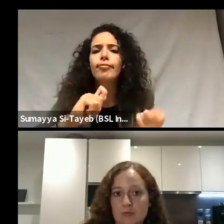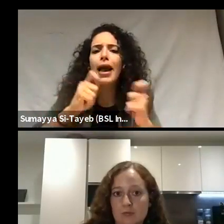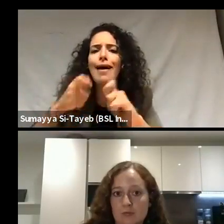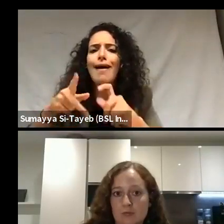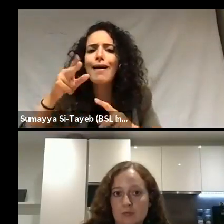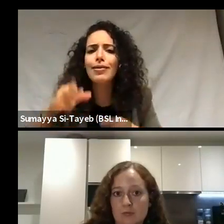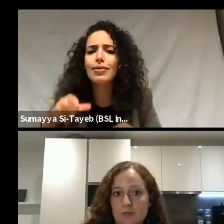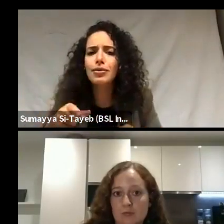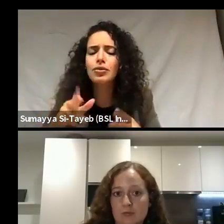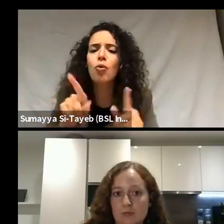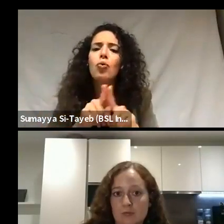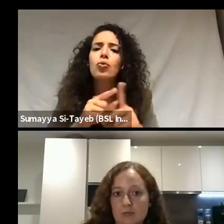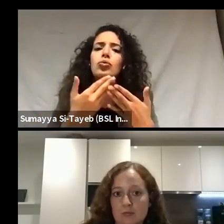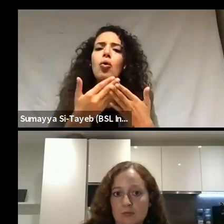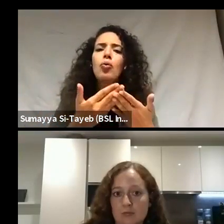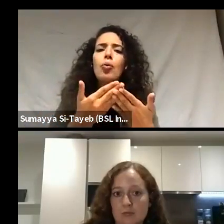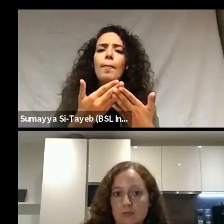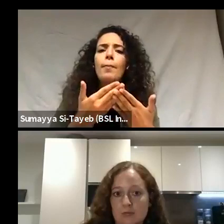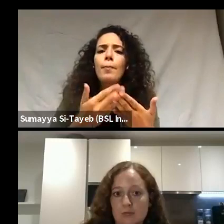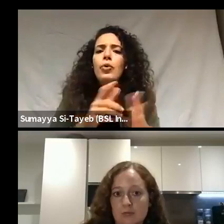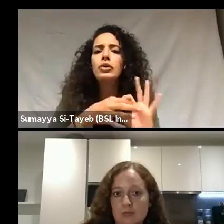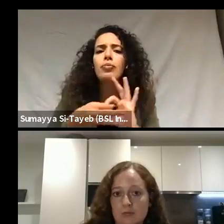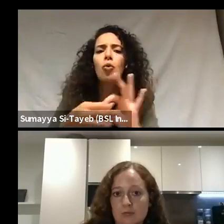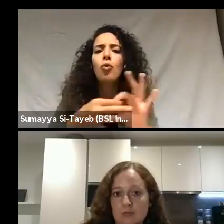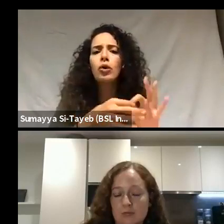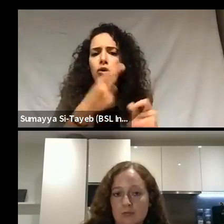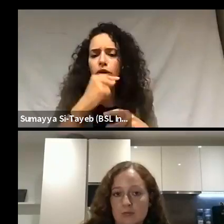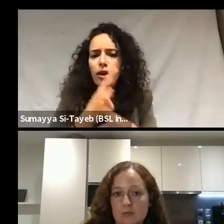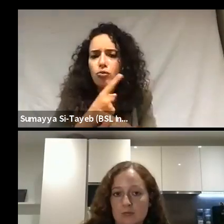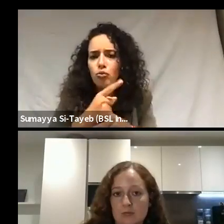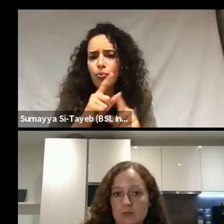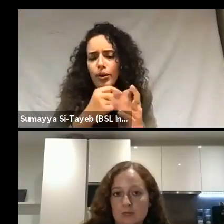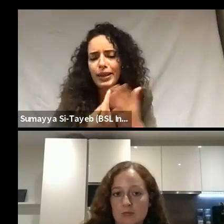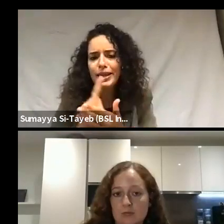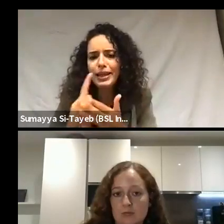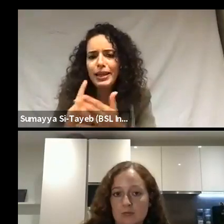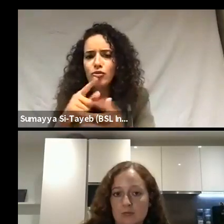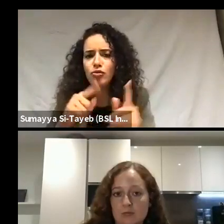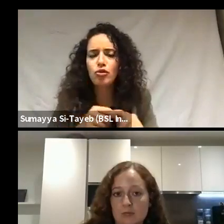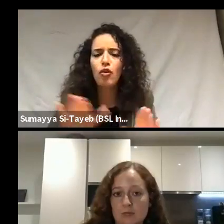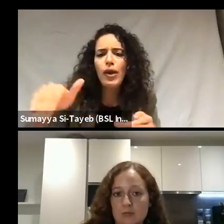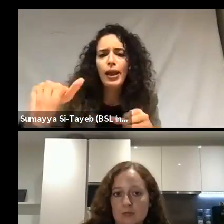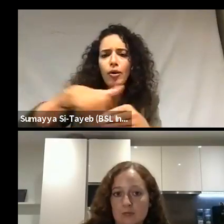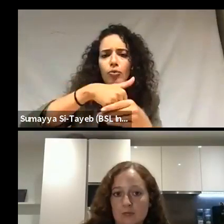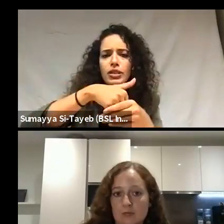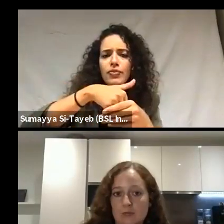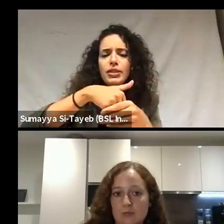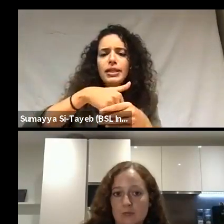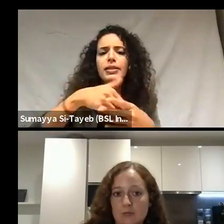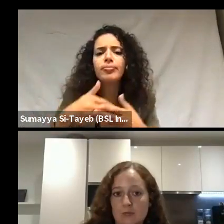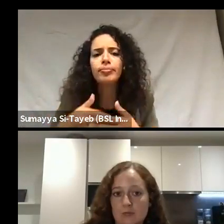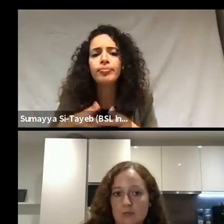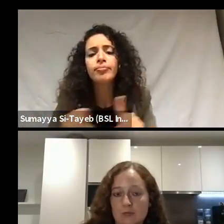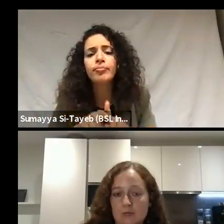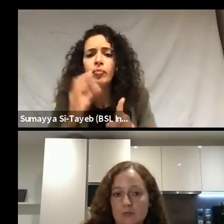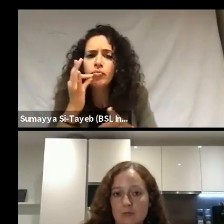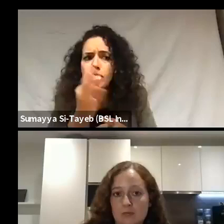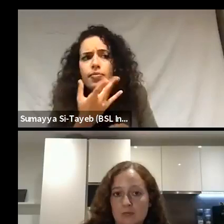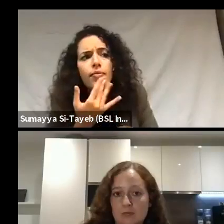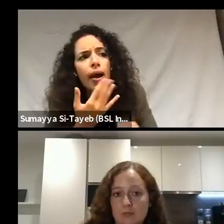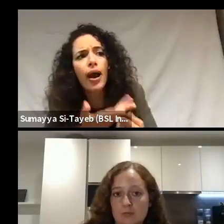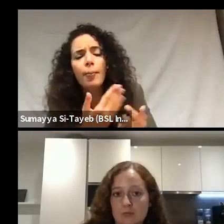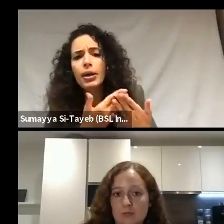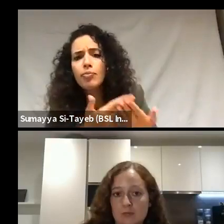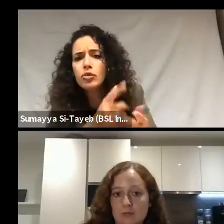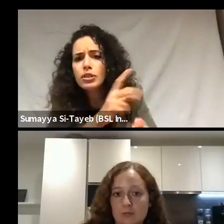organizations to talk about issues of inclusivity, whether it's within, you know, how many Muslim staff and BAME staff there are there,